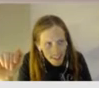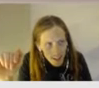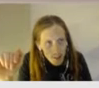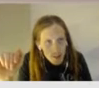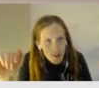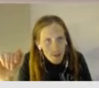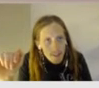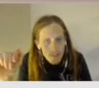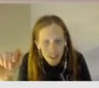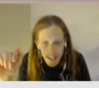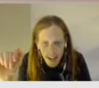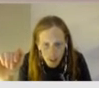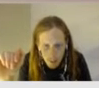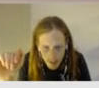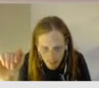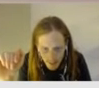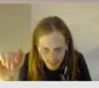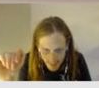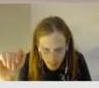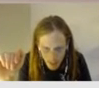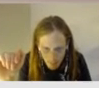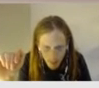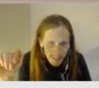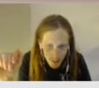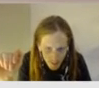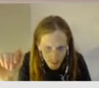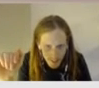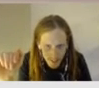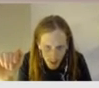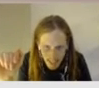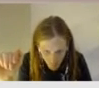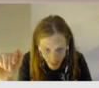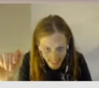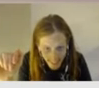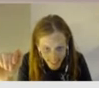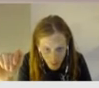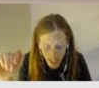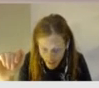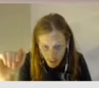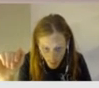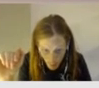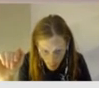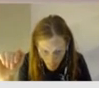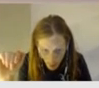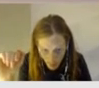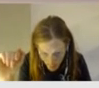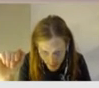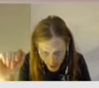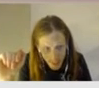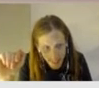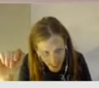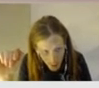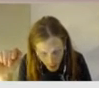he also is a very kind human being because he sent me a box of his prints, which I've yet to put up on my wall, but I want